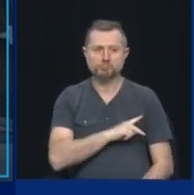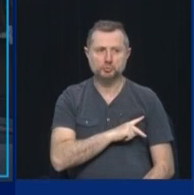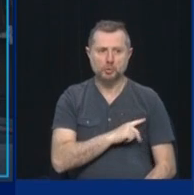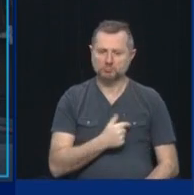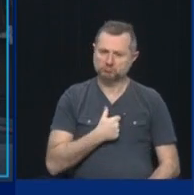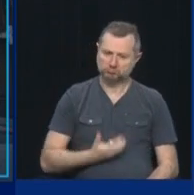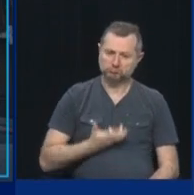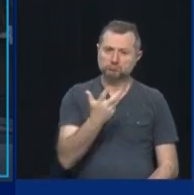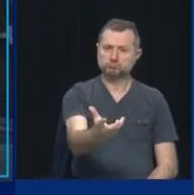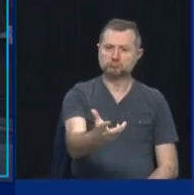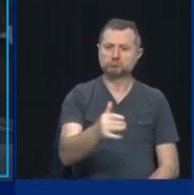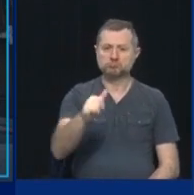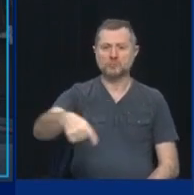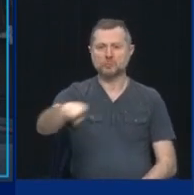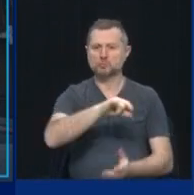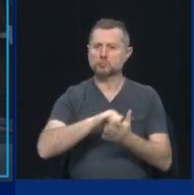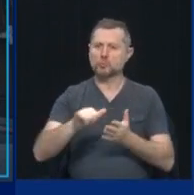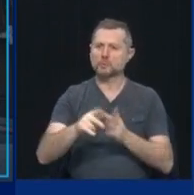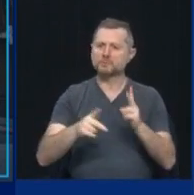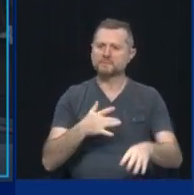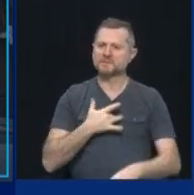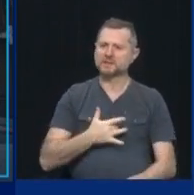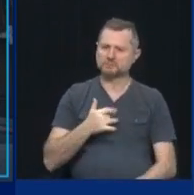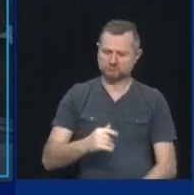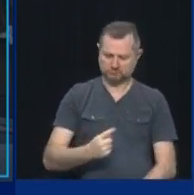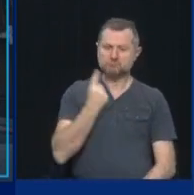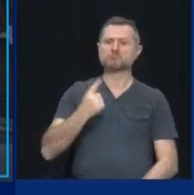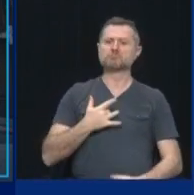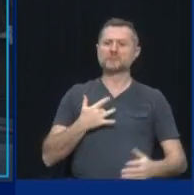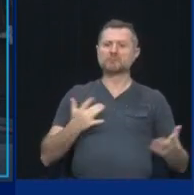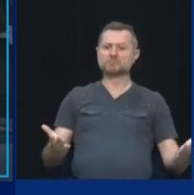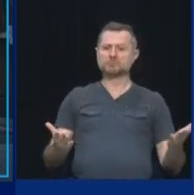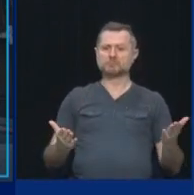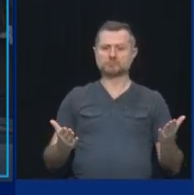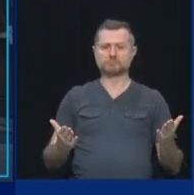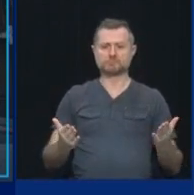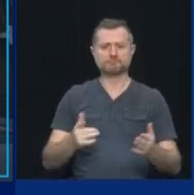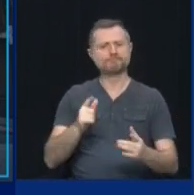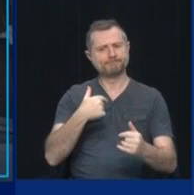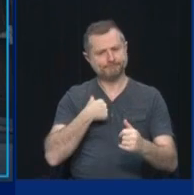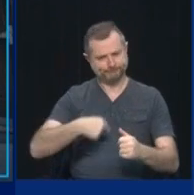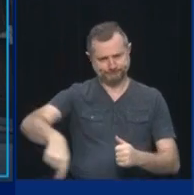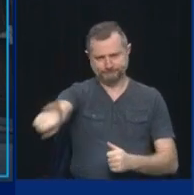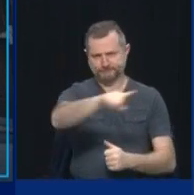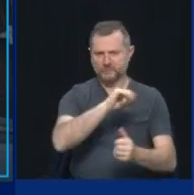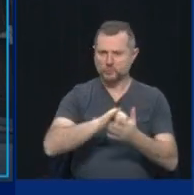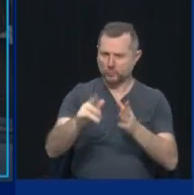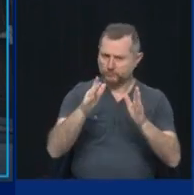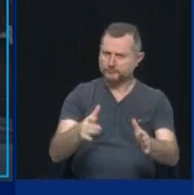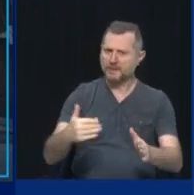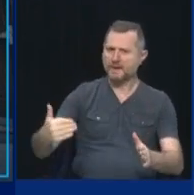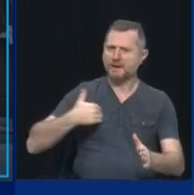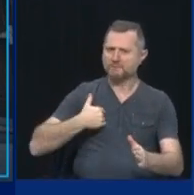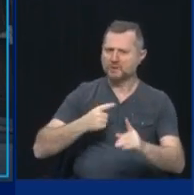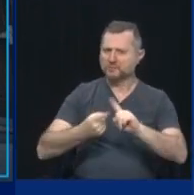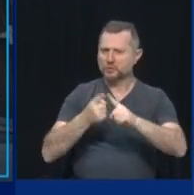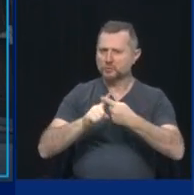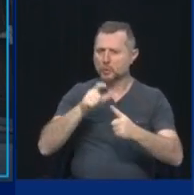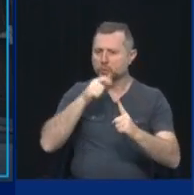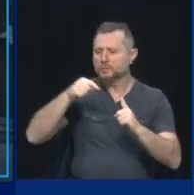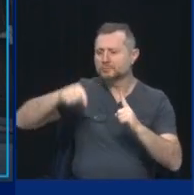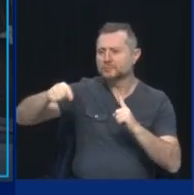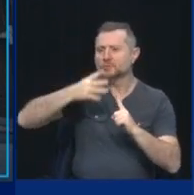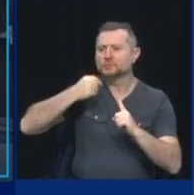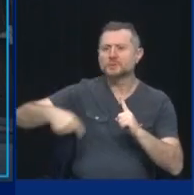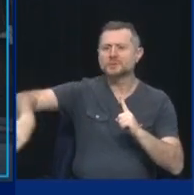personal for every New Yorker. There is no New Yorker who doesn't have friends, family, who are members